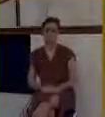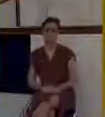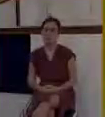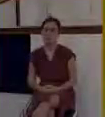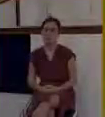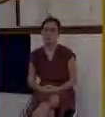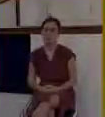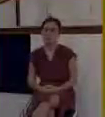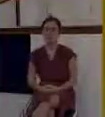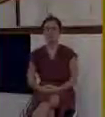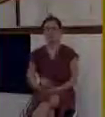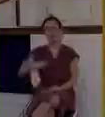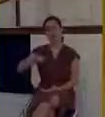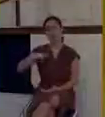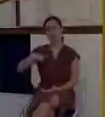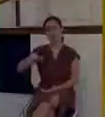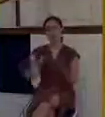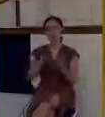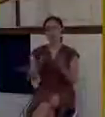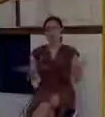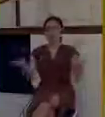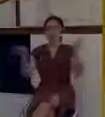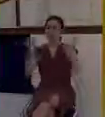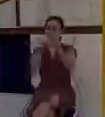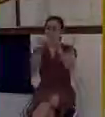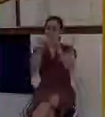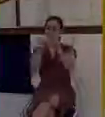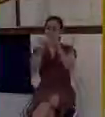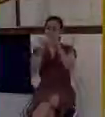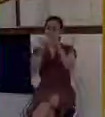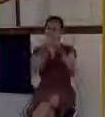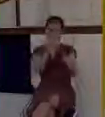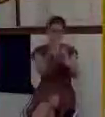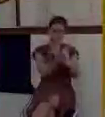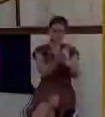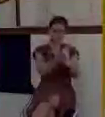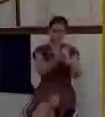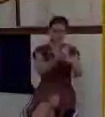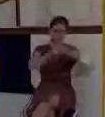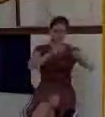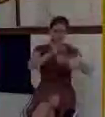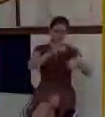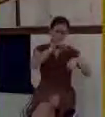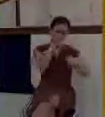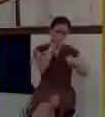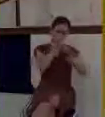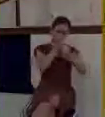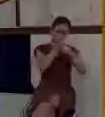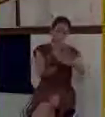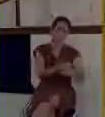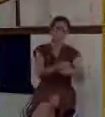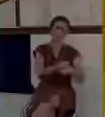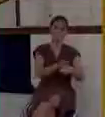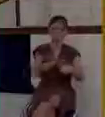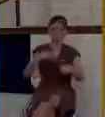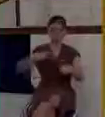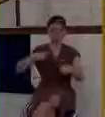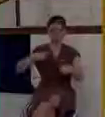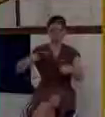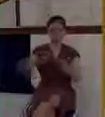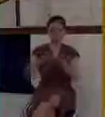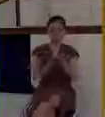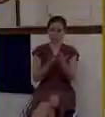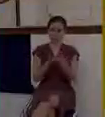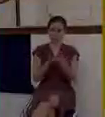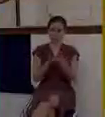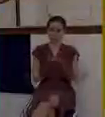because theology matters. Sound theology matters. And sound theology is based on the Word of God, the correct interpretation